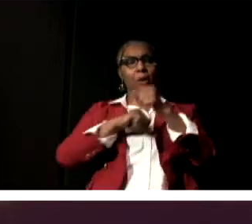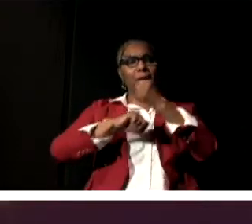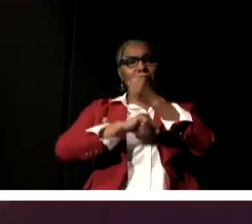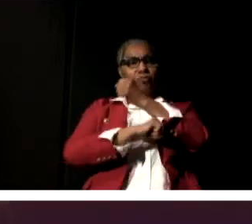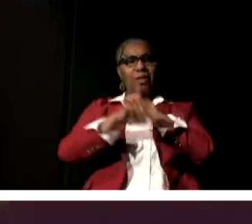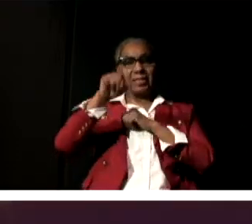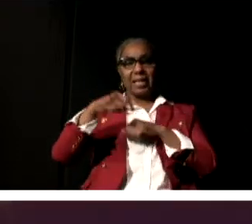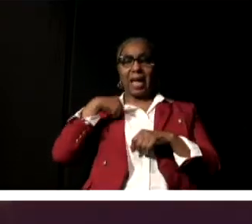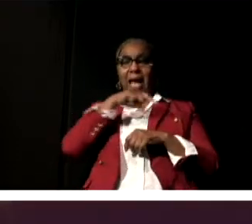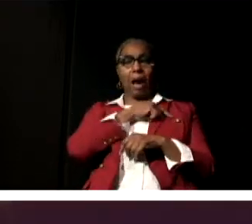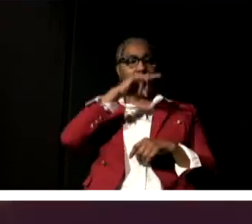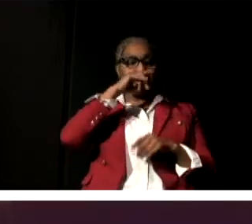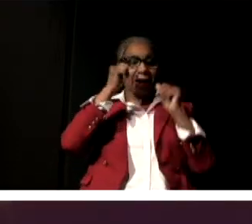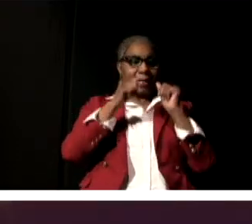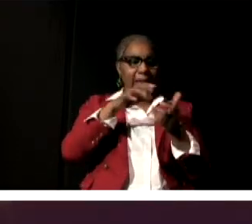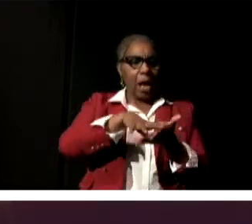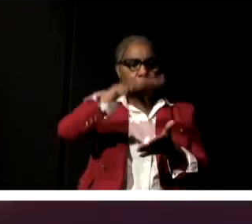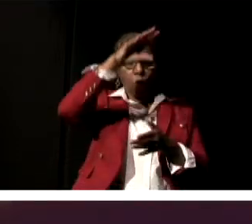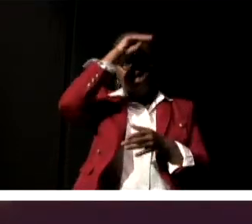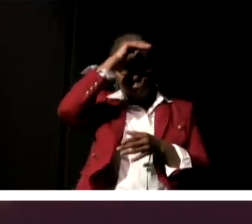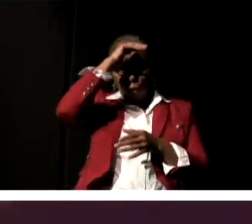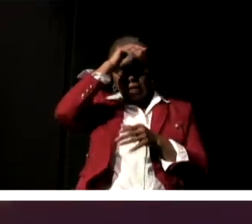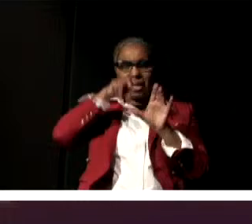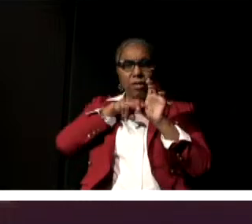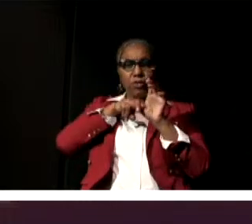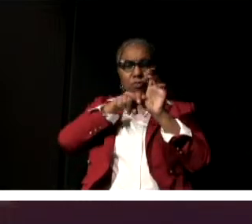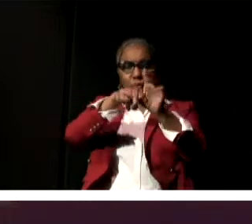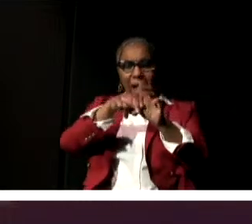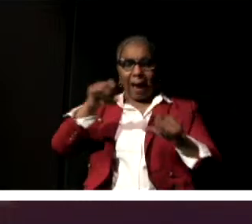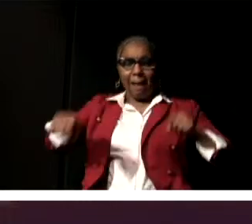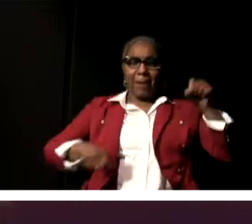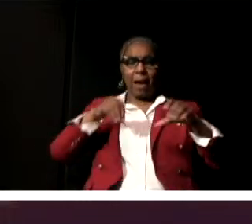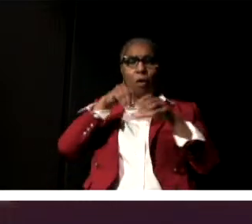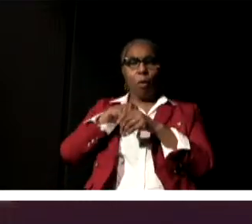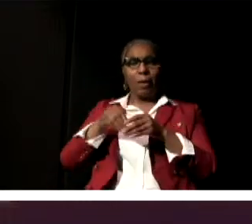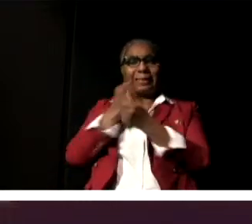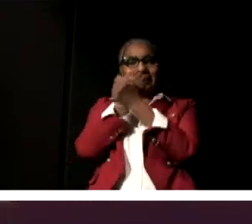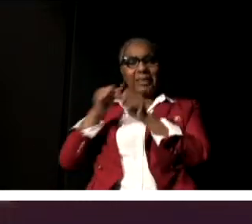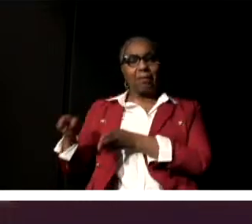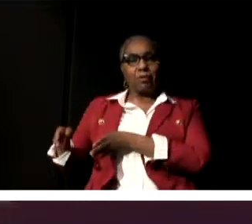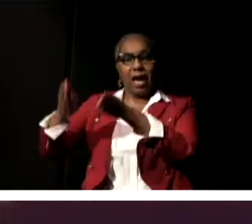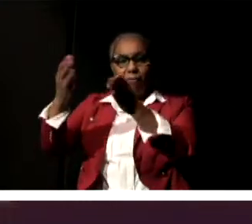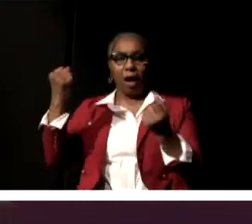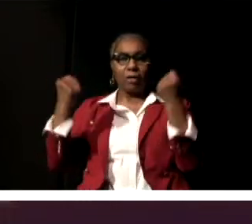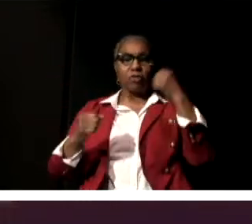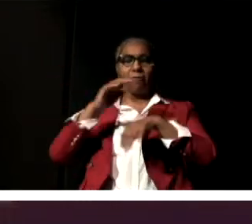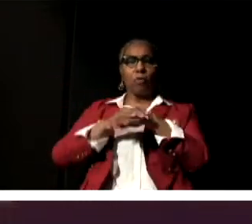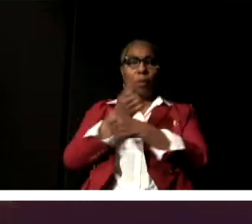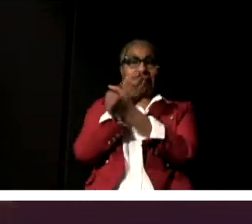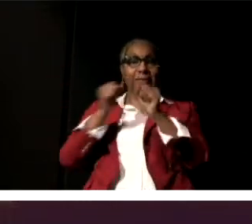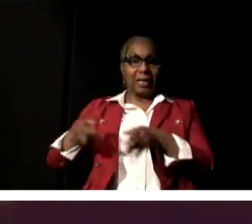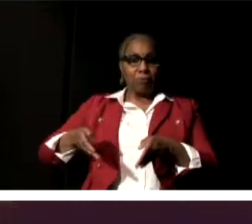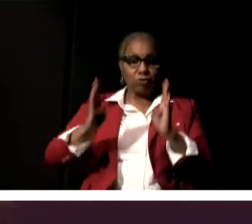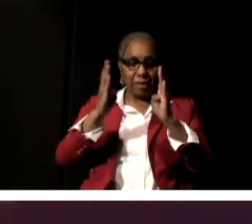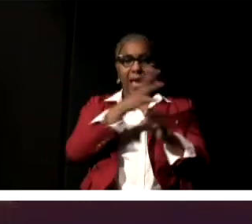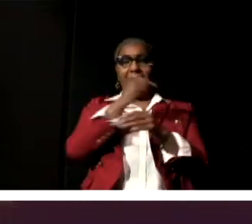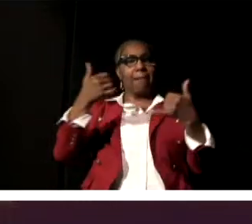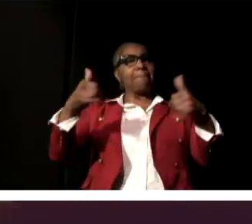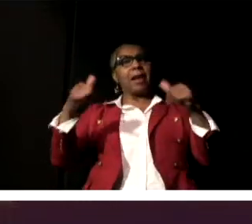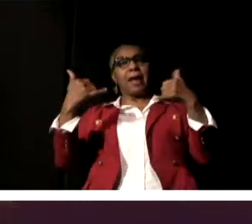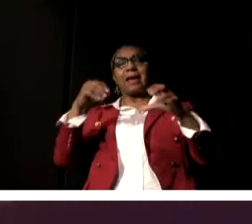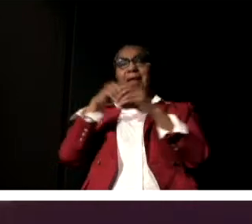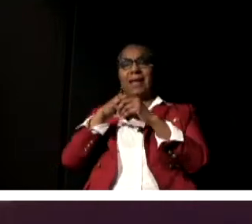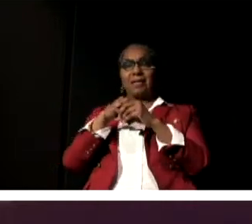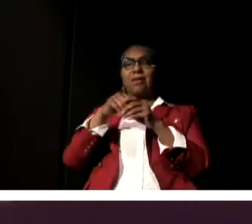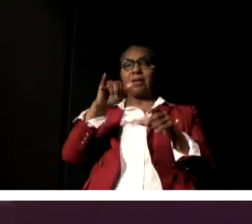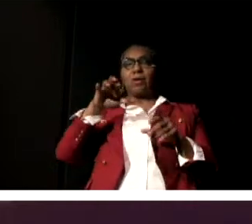needs so that our kids can learn to ride bikes on safe sidewalks, drive on safe streets, and to play in yards